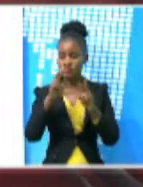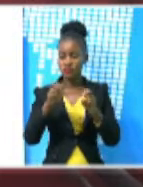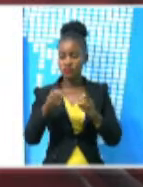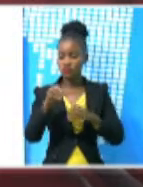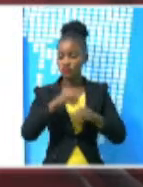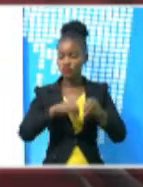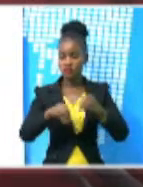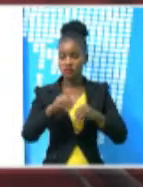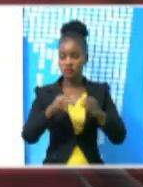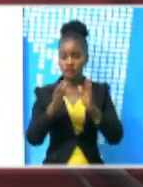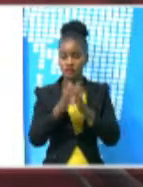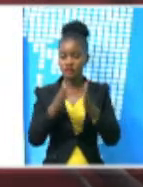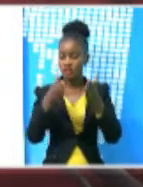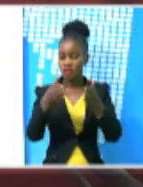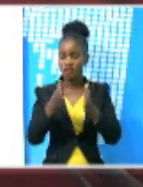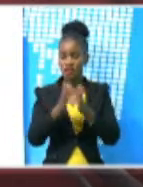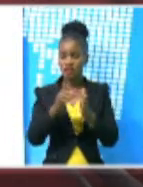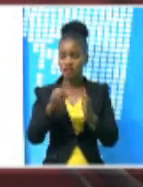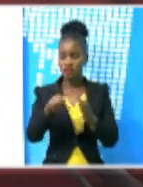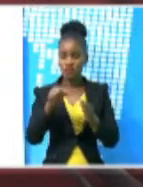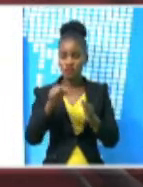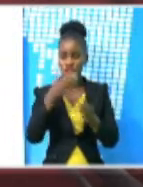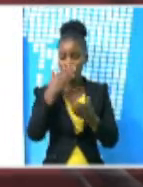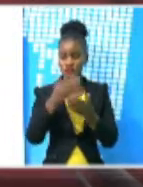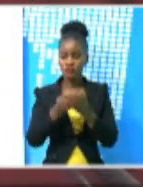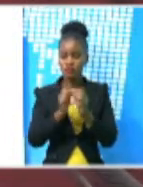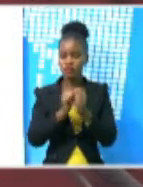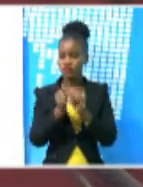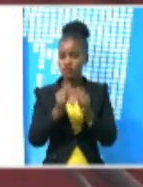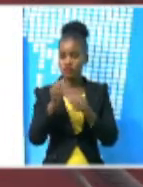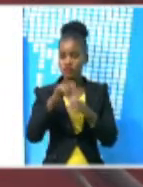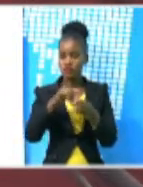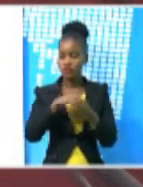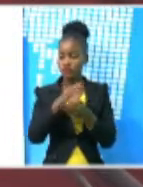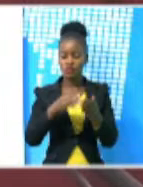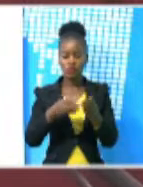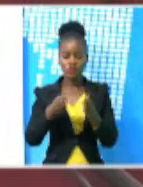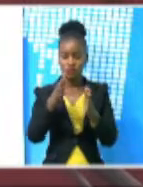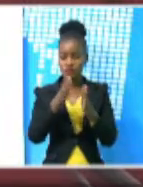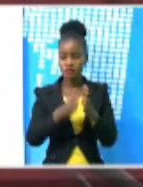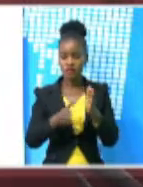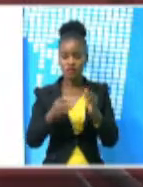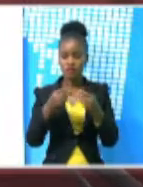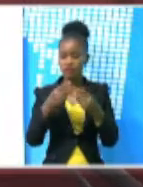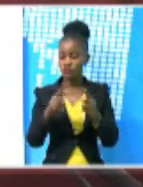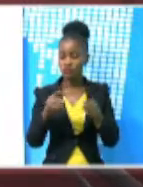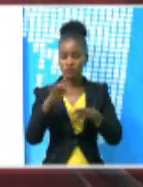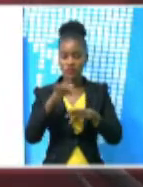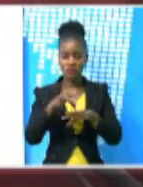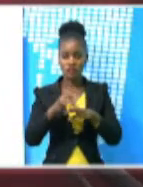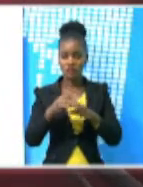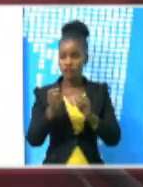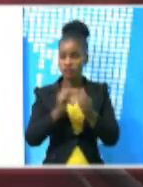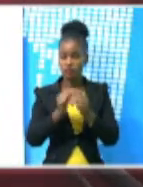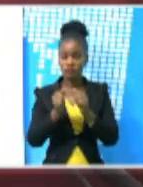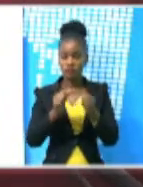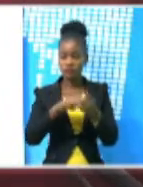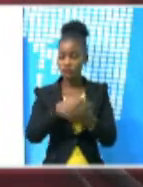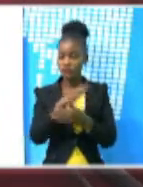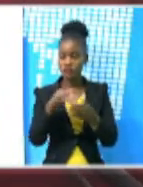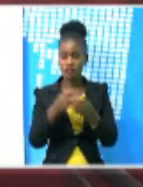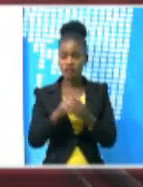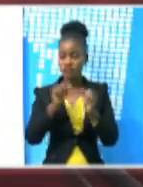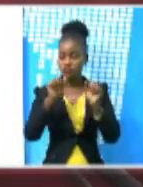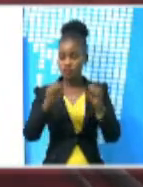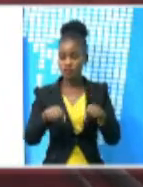taxes, among goods which are produced within the partner states, such that the goods which are produced in Uganda can move